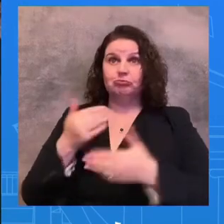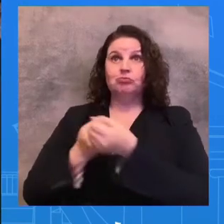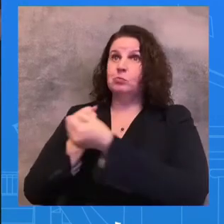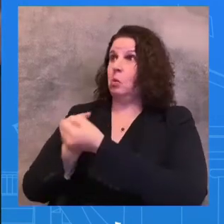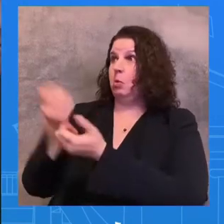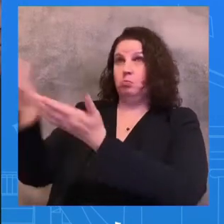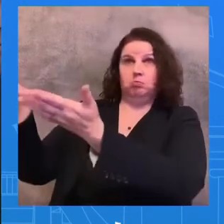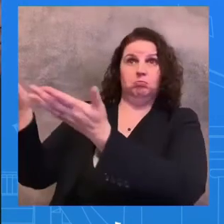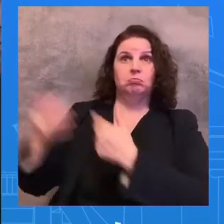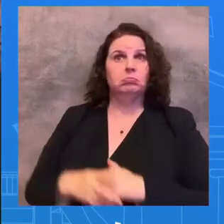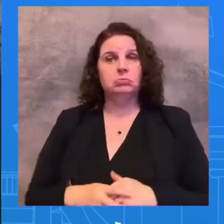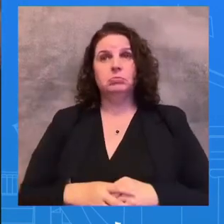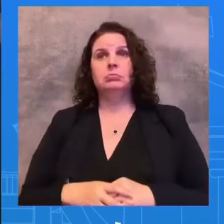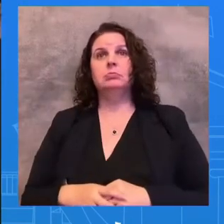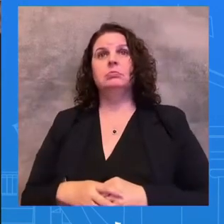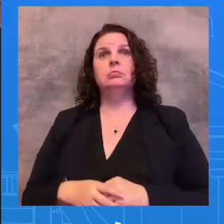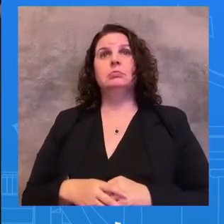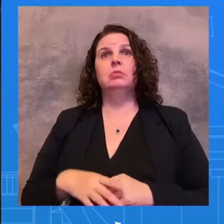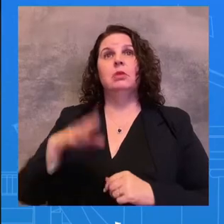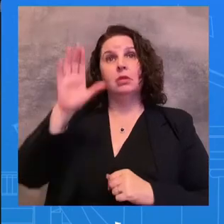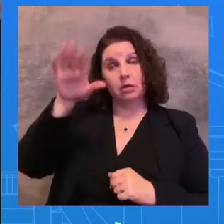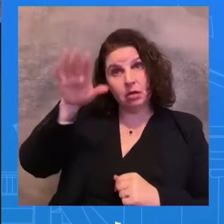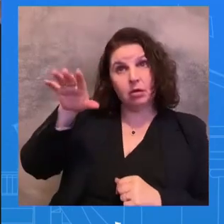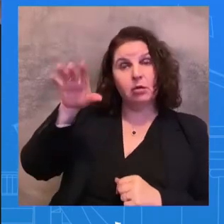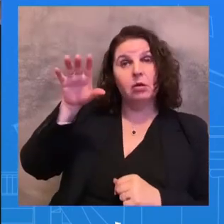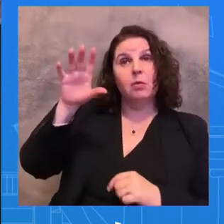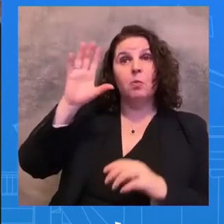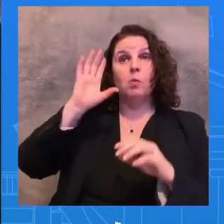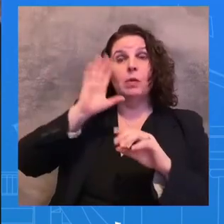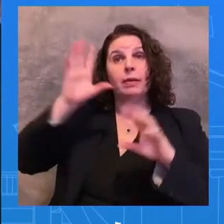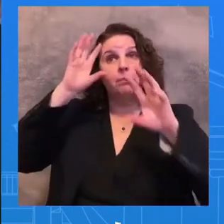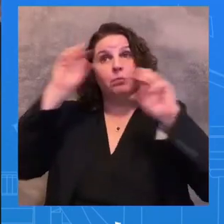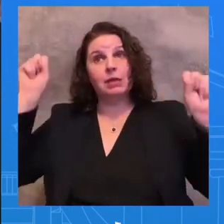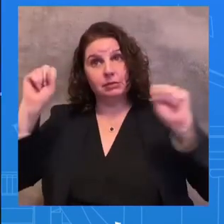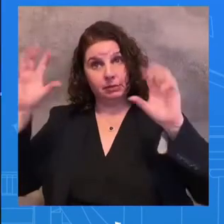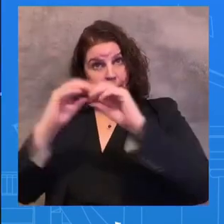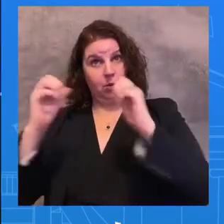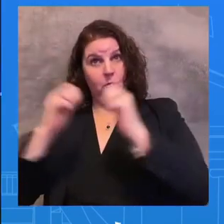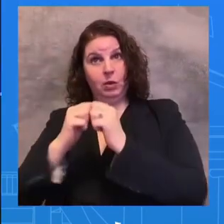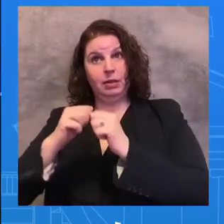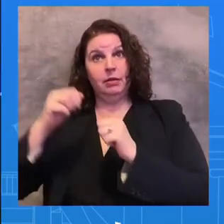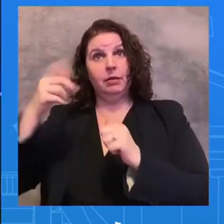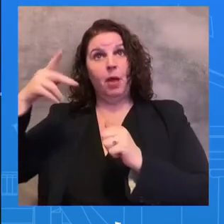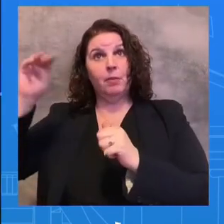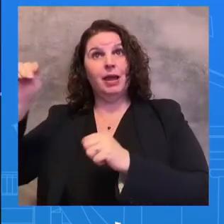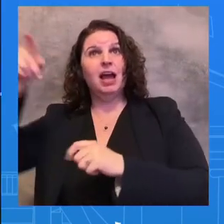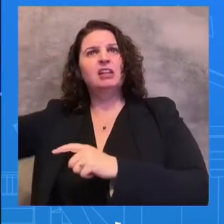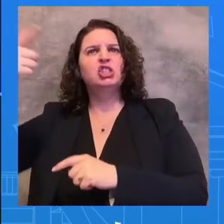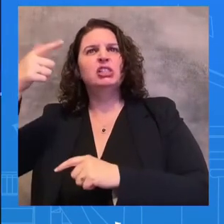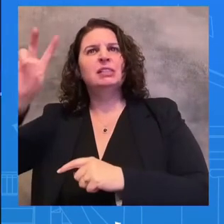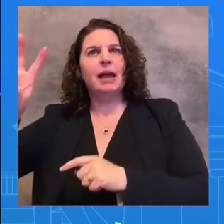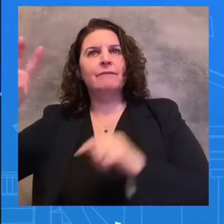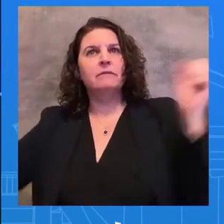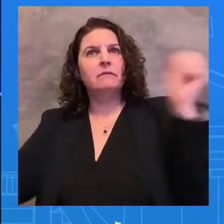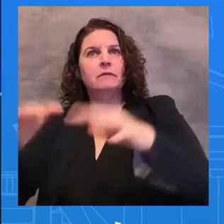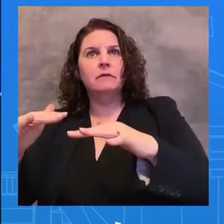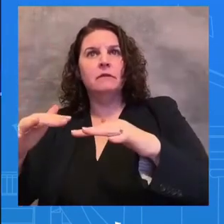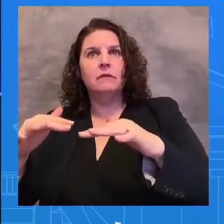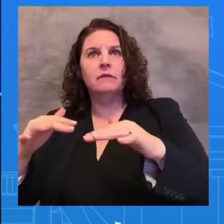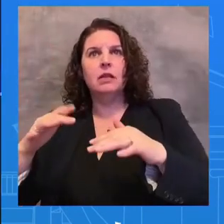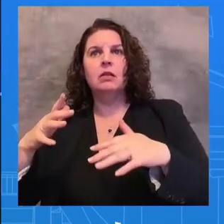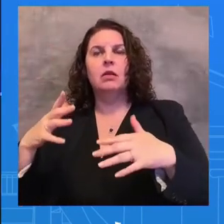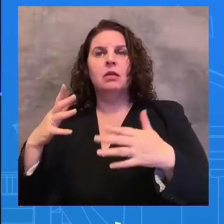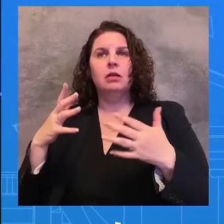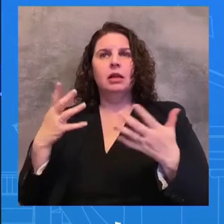G7, and does this change anything given that the election will be 2 weeks later? Honestly, I heard about this 2 hours ago, so I'm not sure exactly what it's going to mean